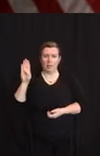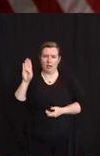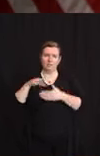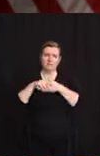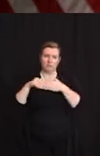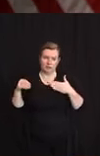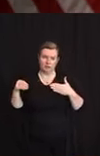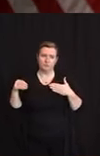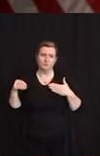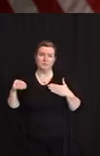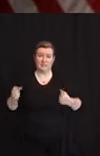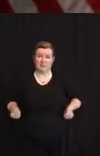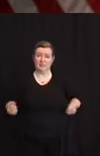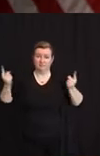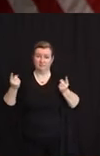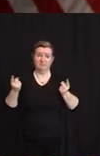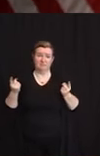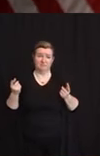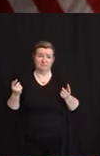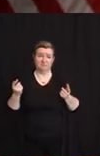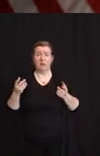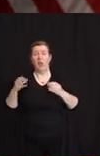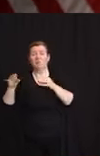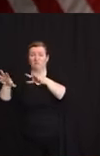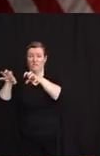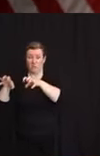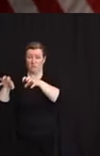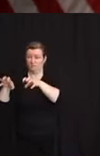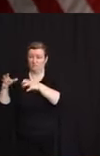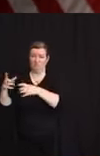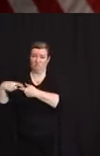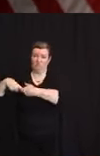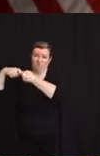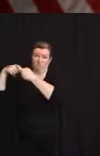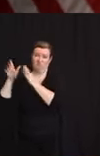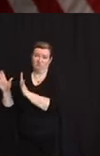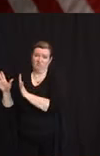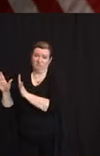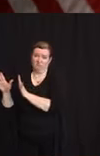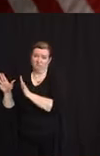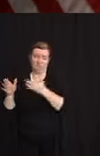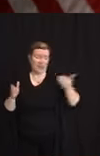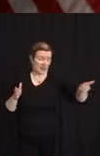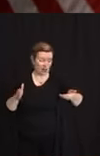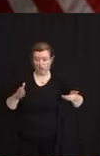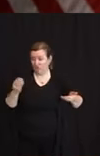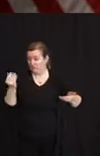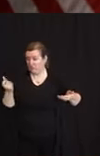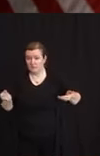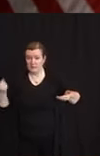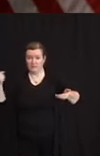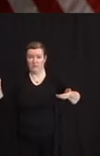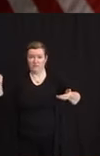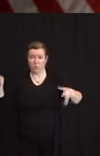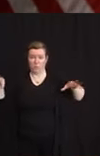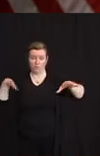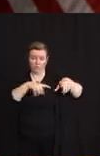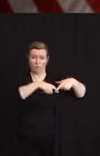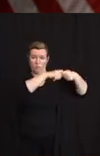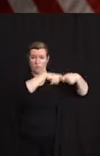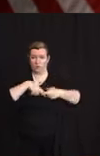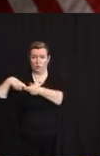hiring. What I painted the other day, and I would repeat today, is we have two levers